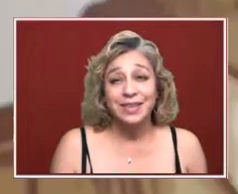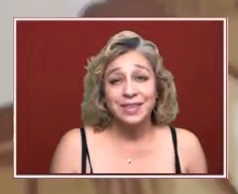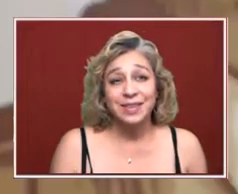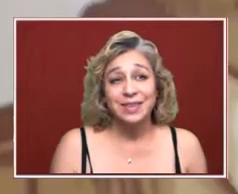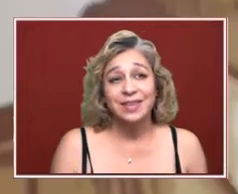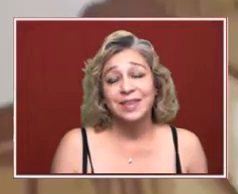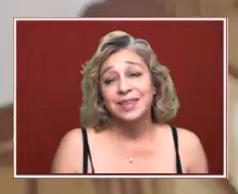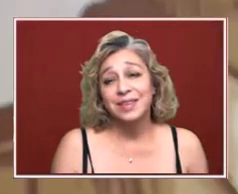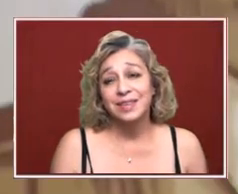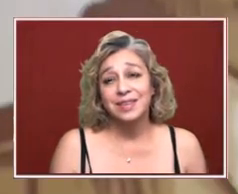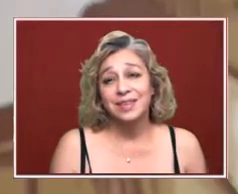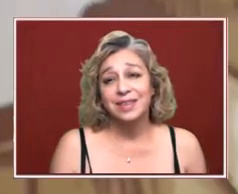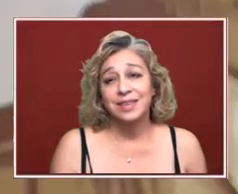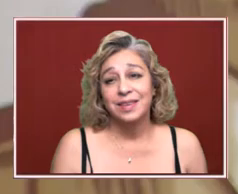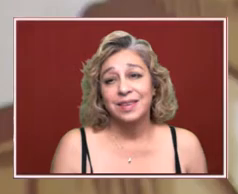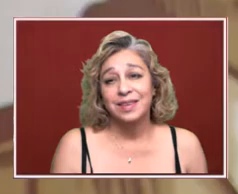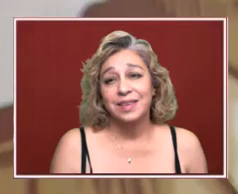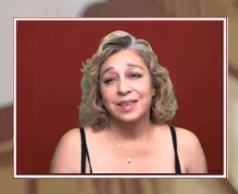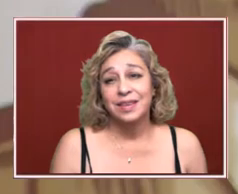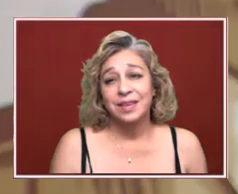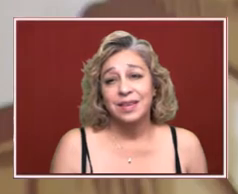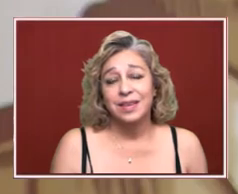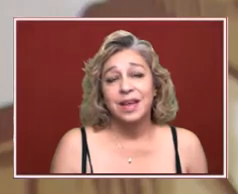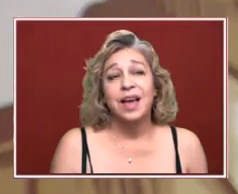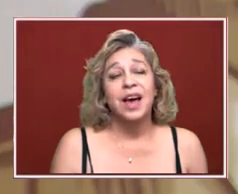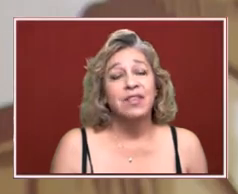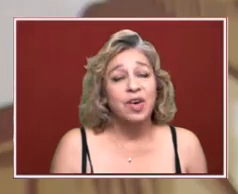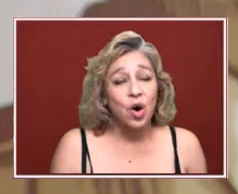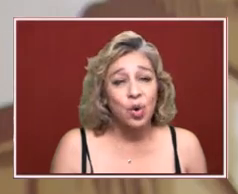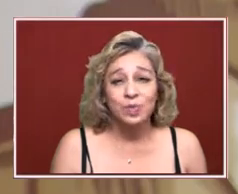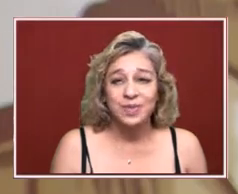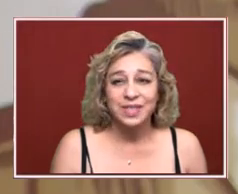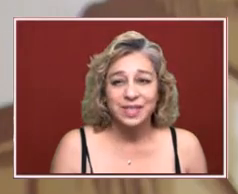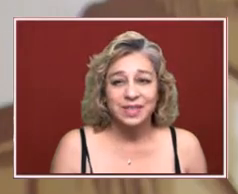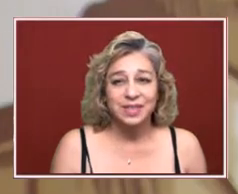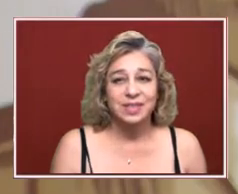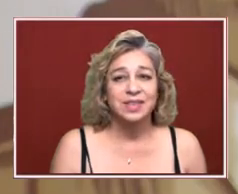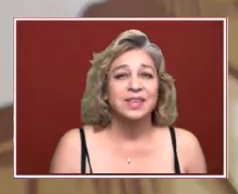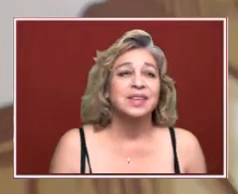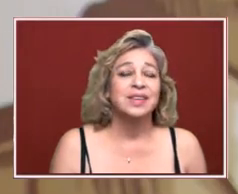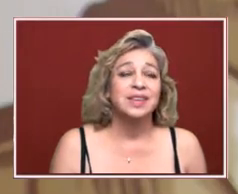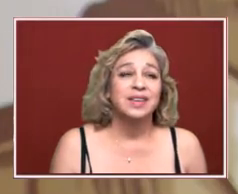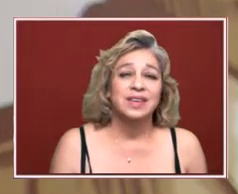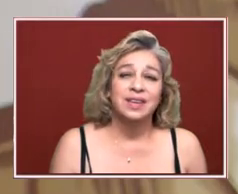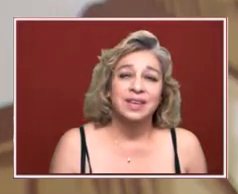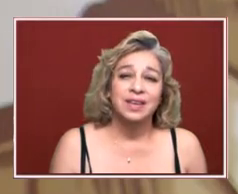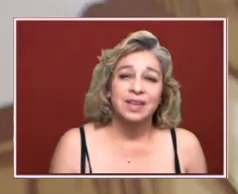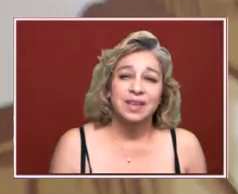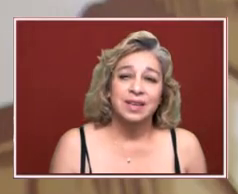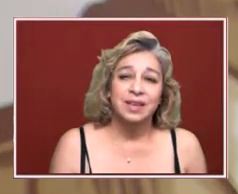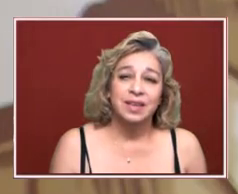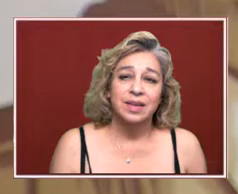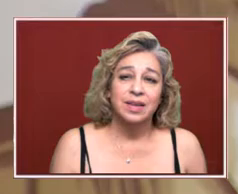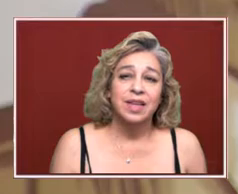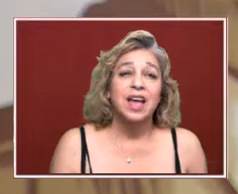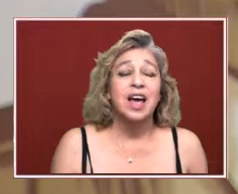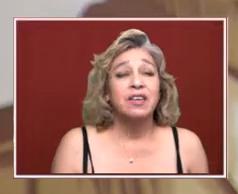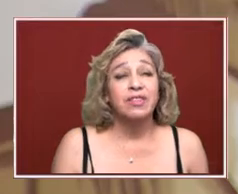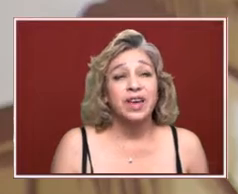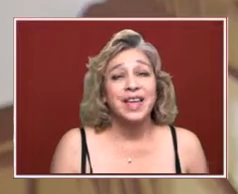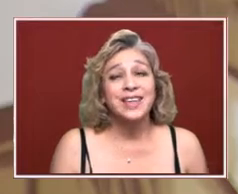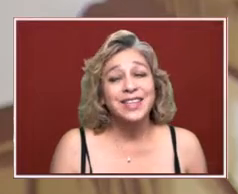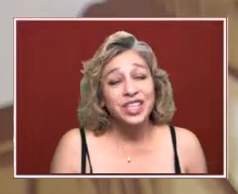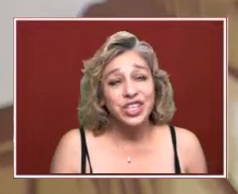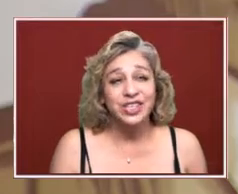97% de los hogares of homes de comunidades indígenas